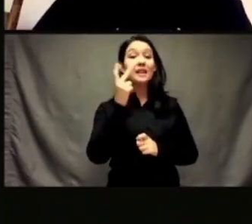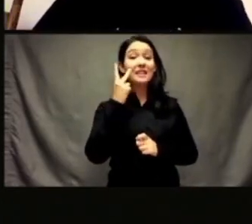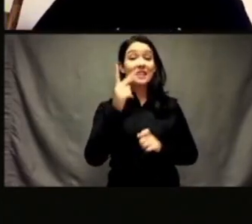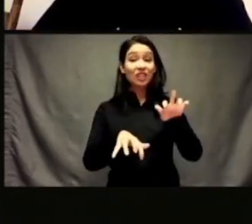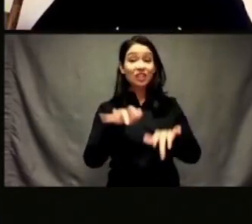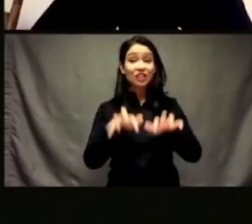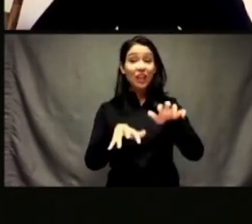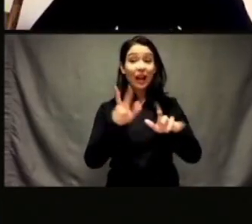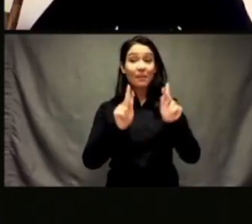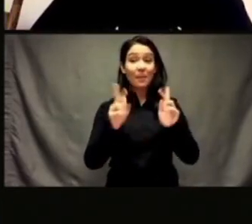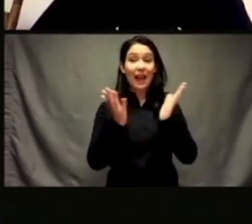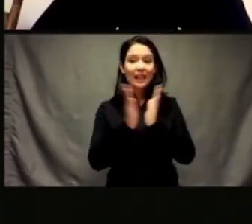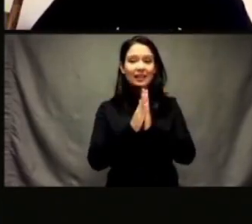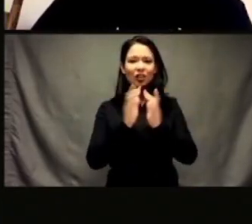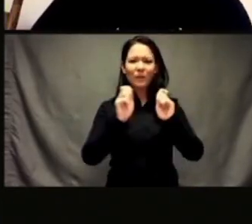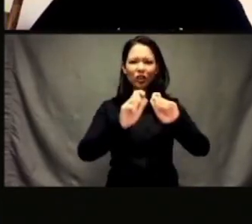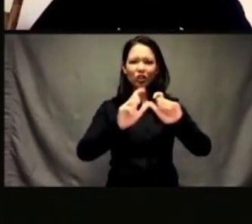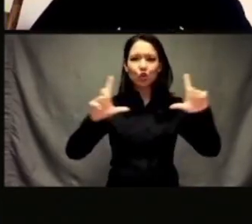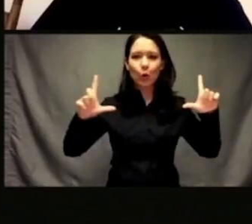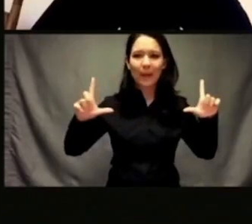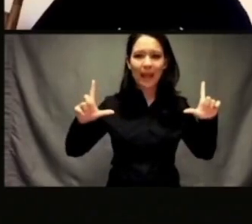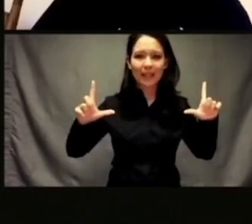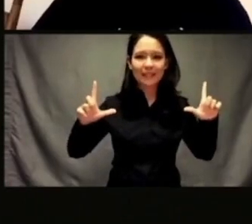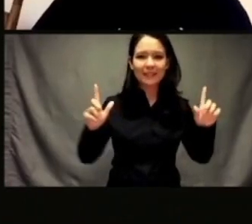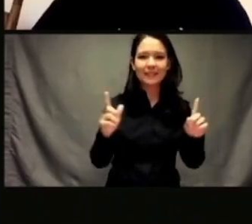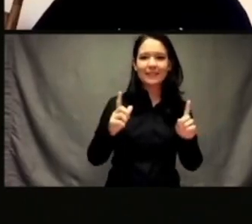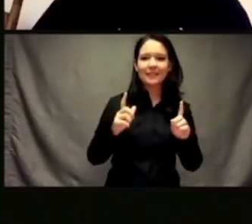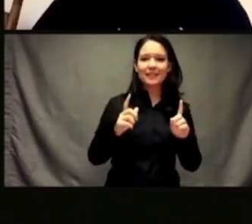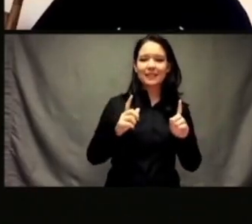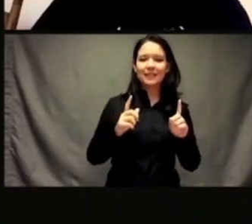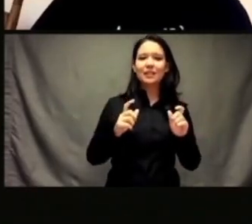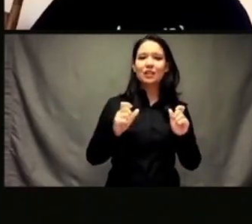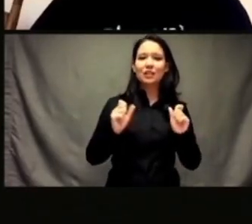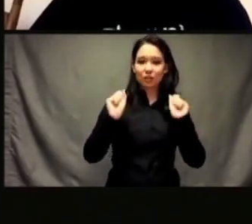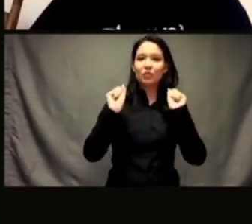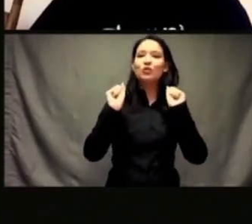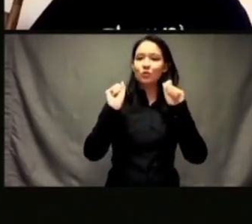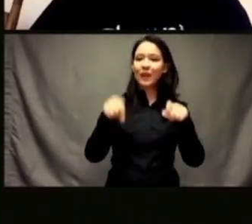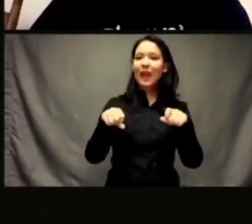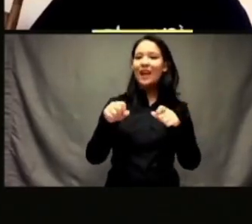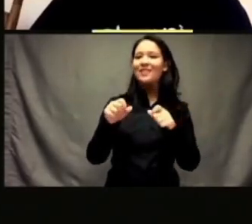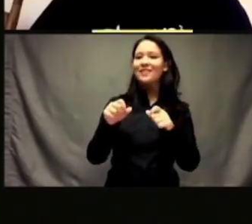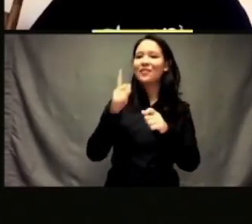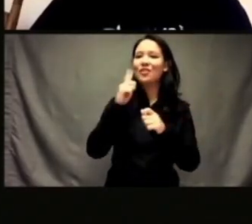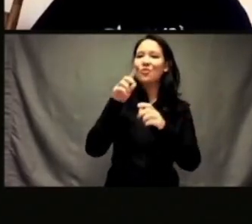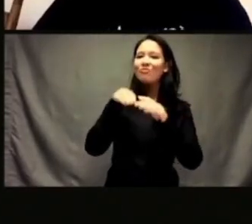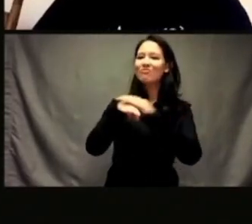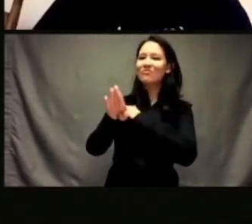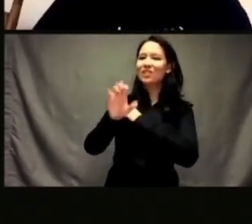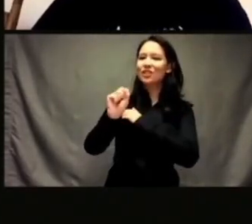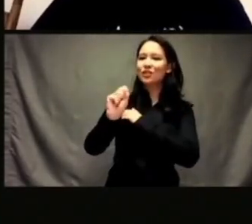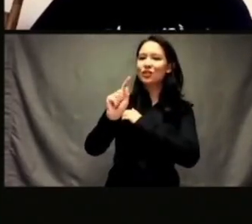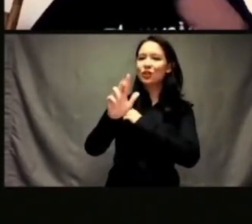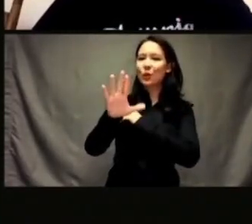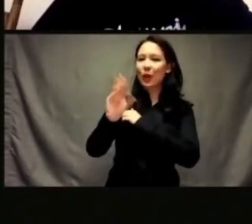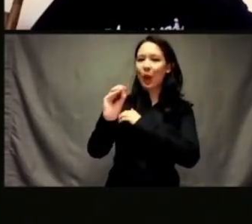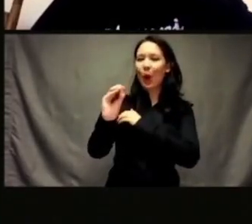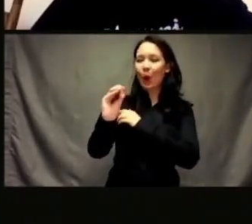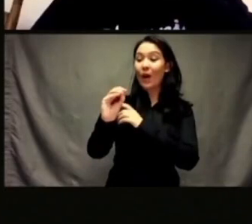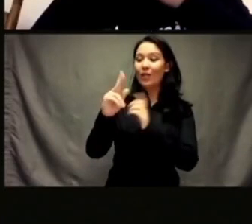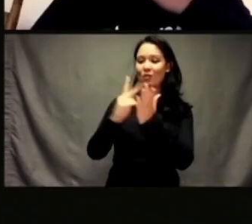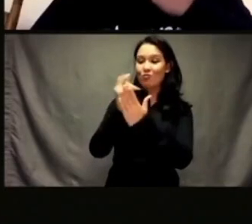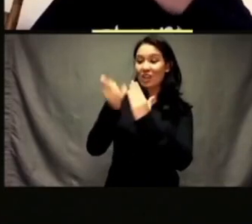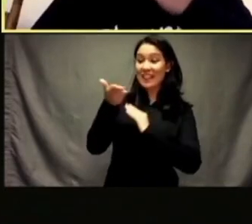they were asking if you can zoom in, but you can actually go into our studio and you can actually go in there, and the project is in the